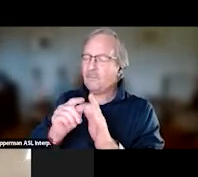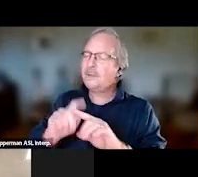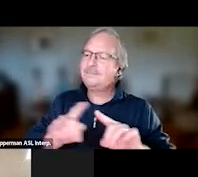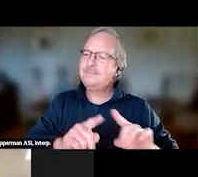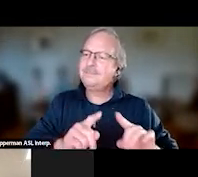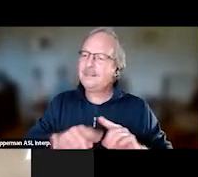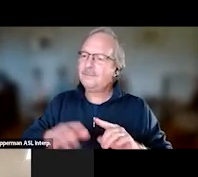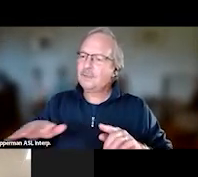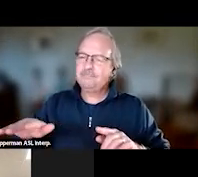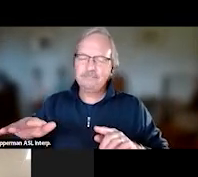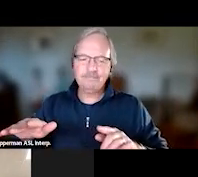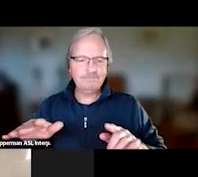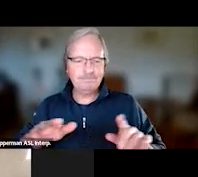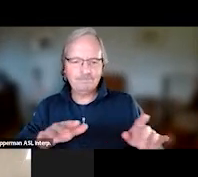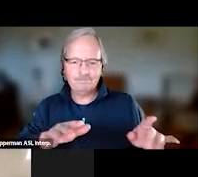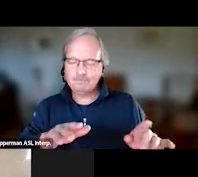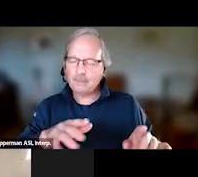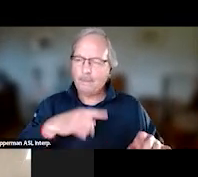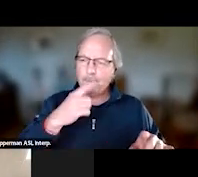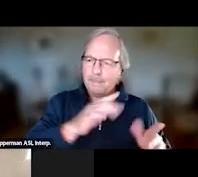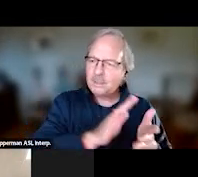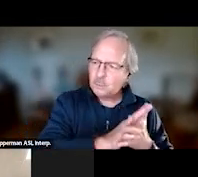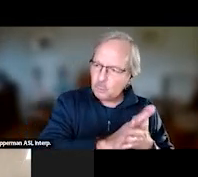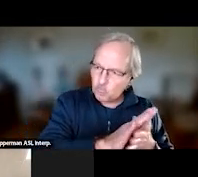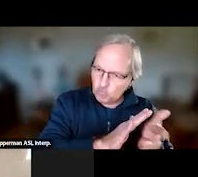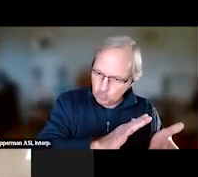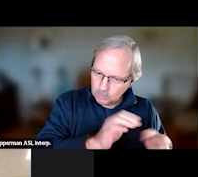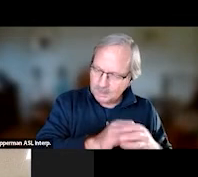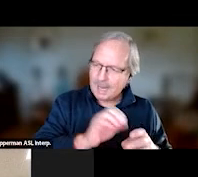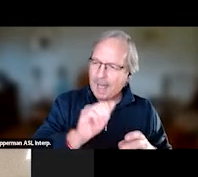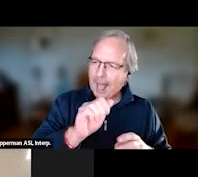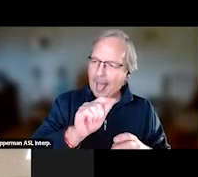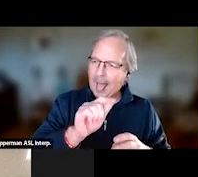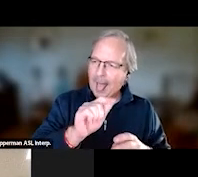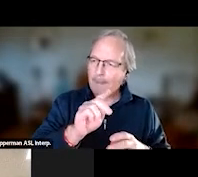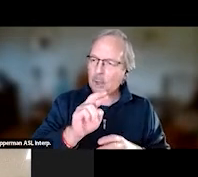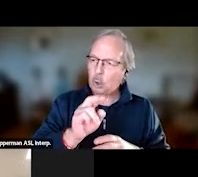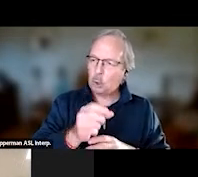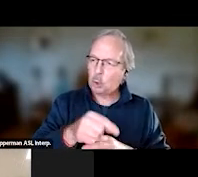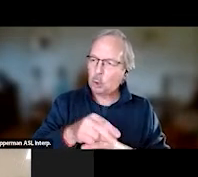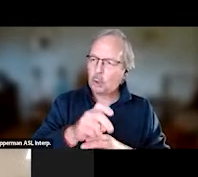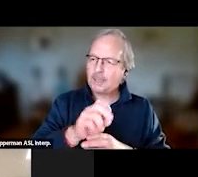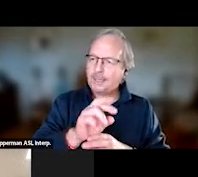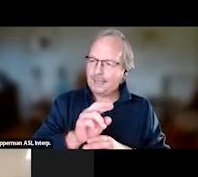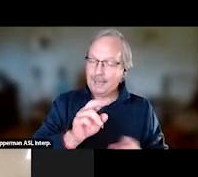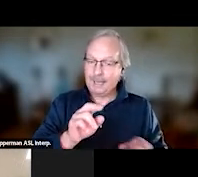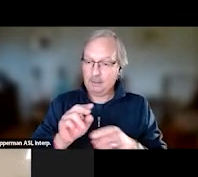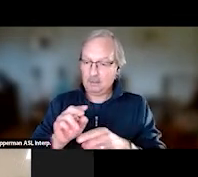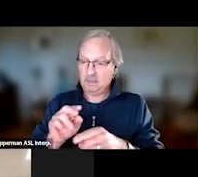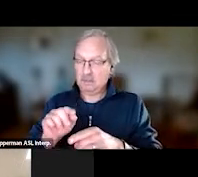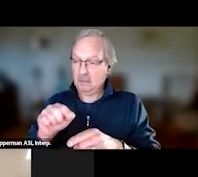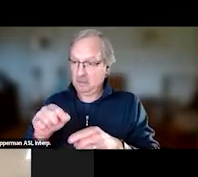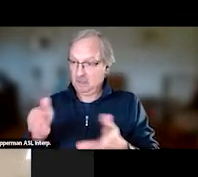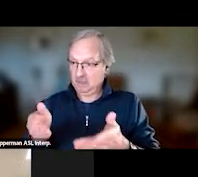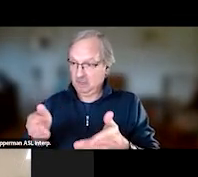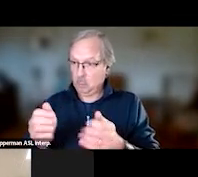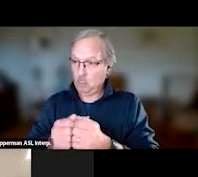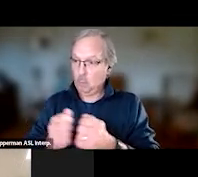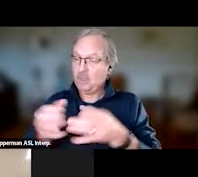including the public school system in Albuquerque. And then for this, where we are using it with